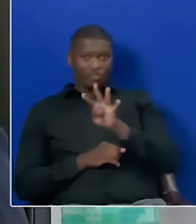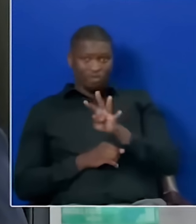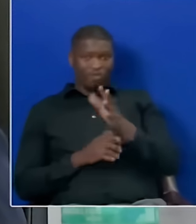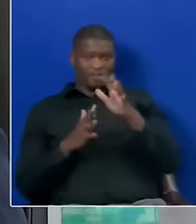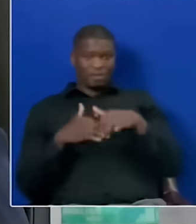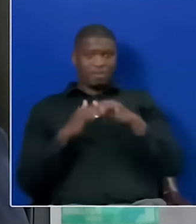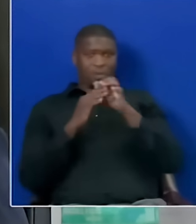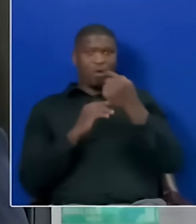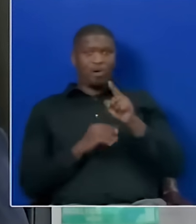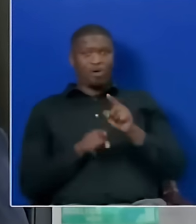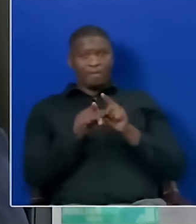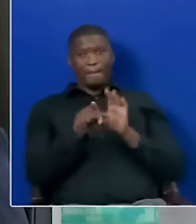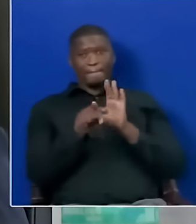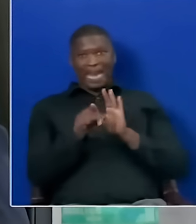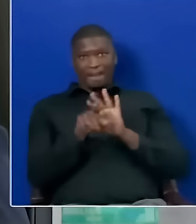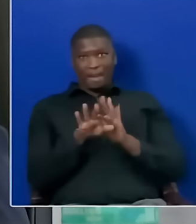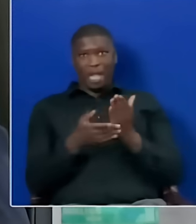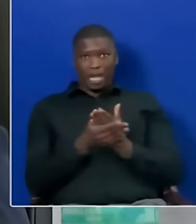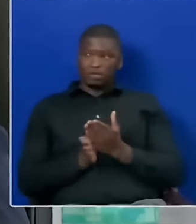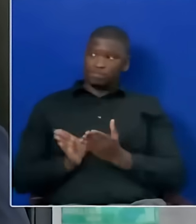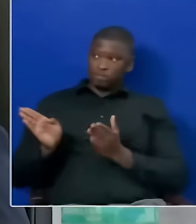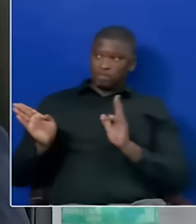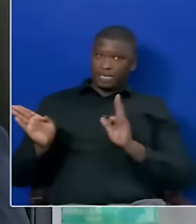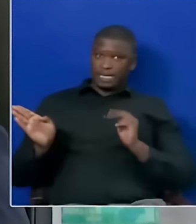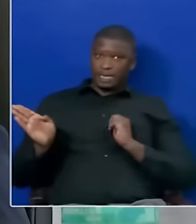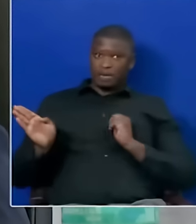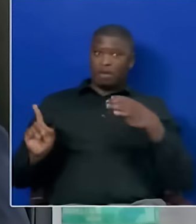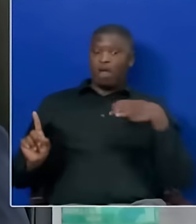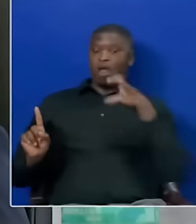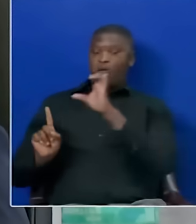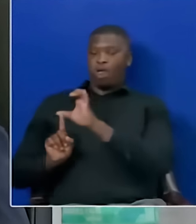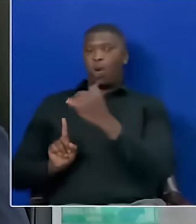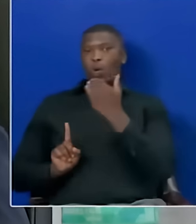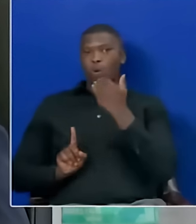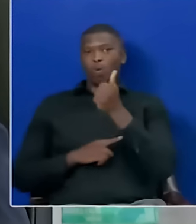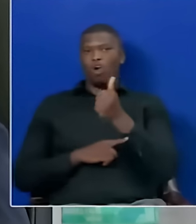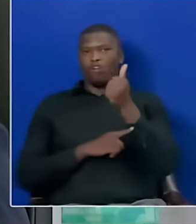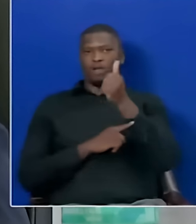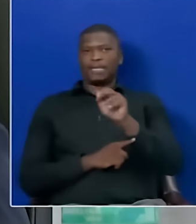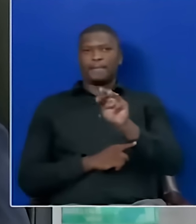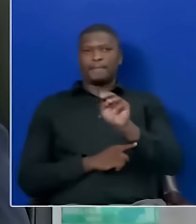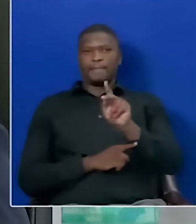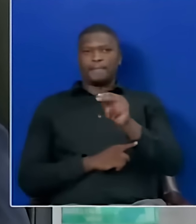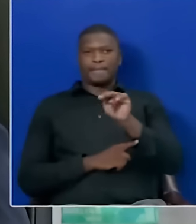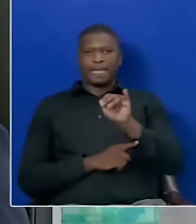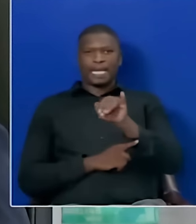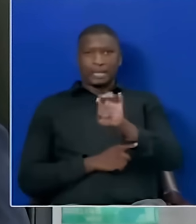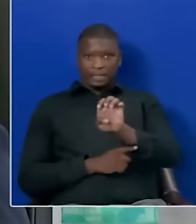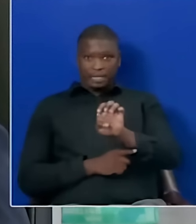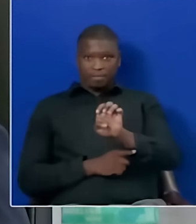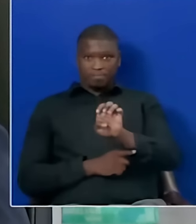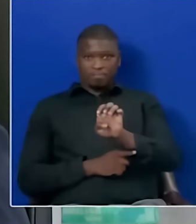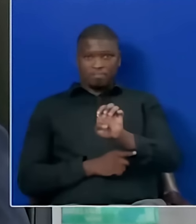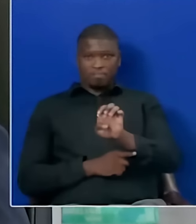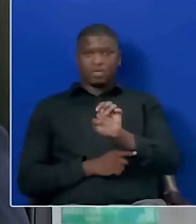and it was acquired by Warrant Officer Mkhize from KZN using lap number